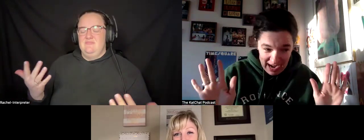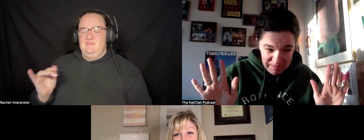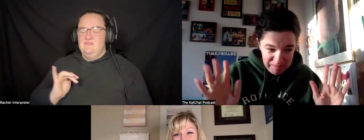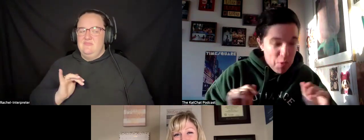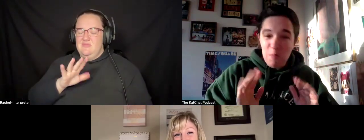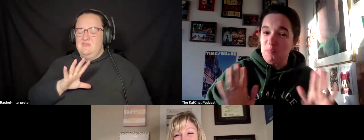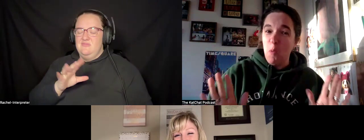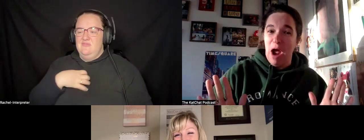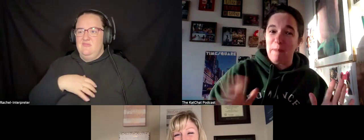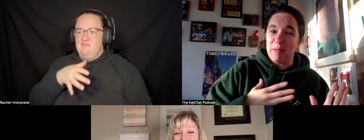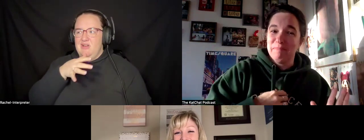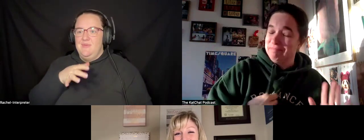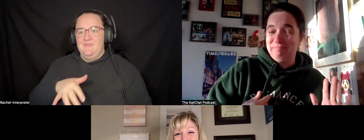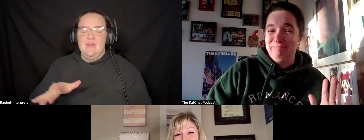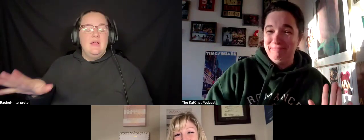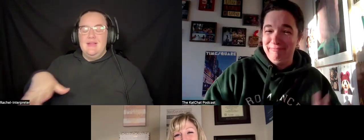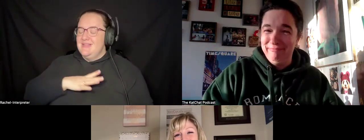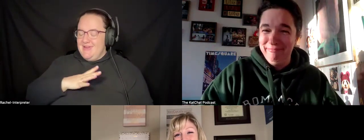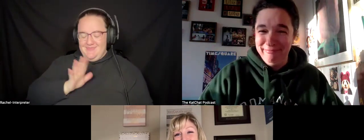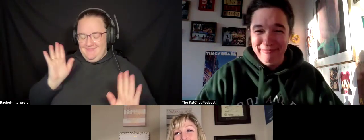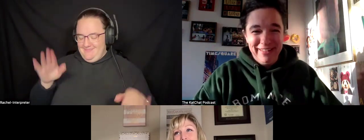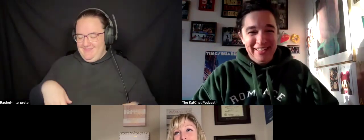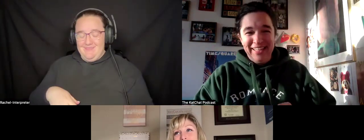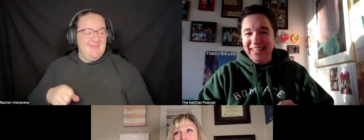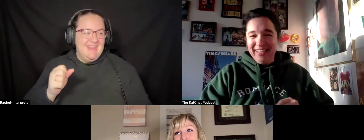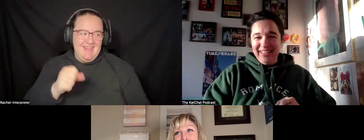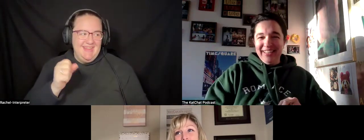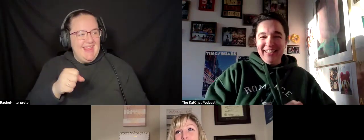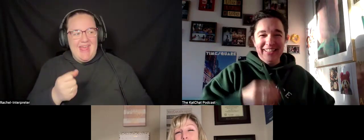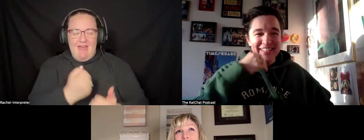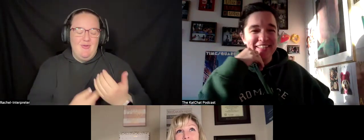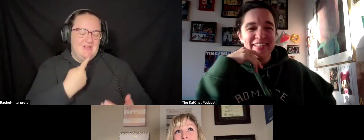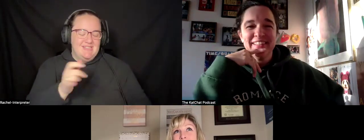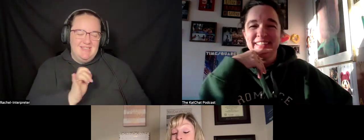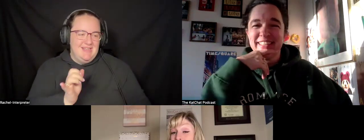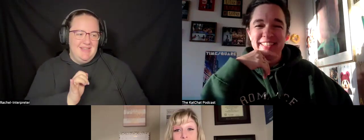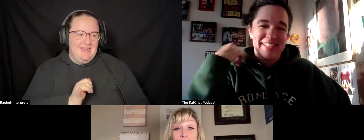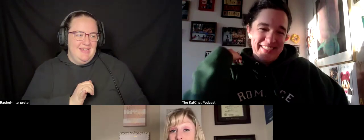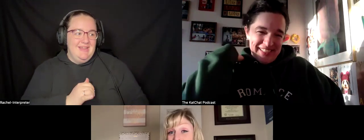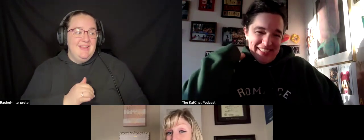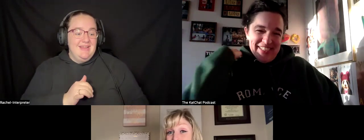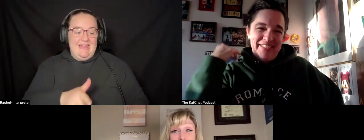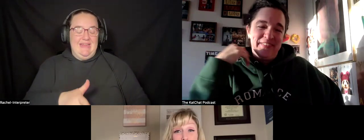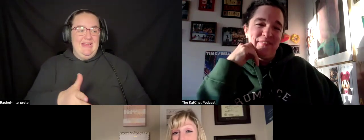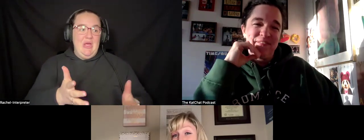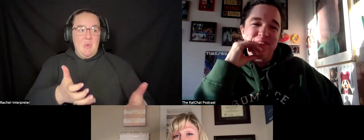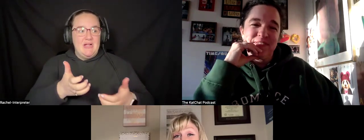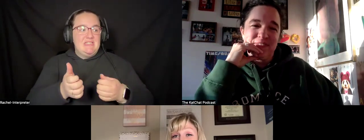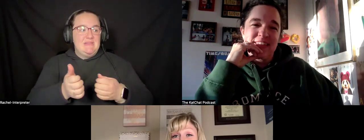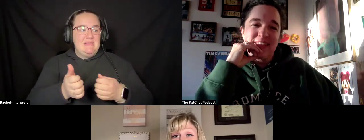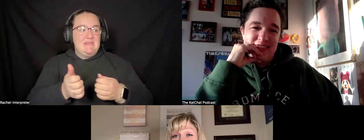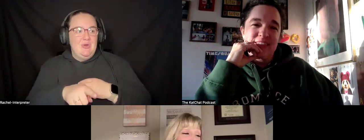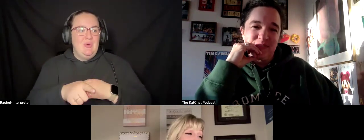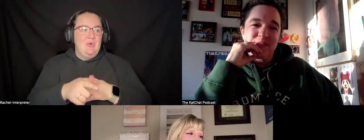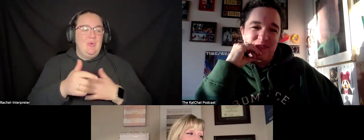that's fine. No problem. Yeah, that's what everybody always tells her. Like, enjoy that he's clingy and wants to be held still